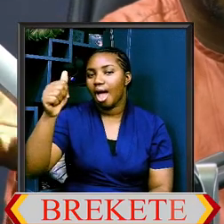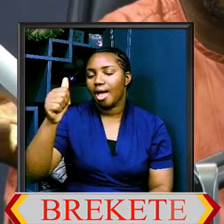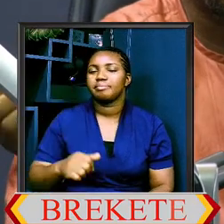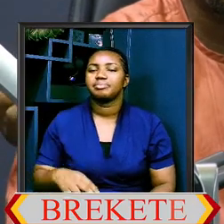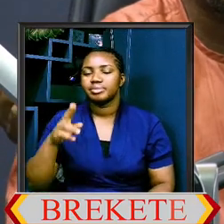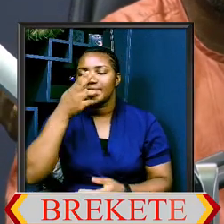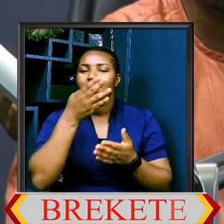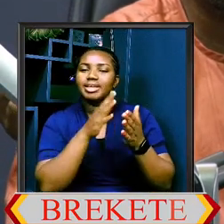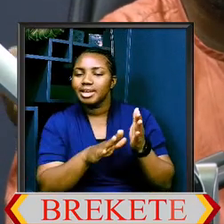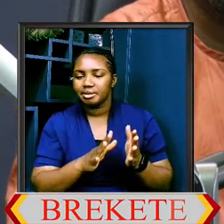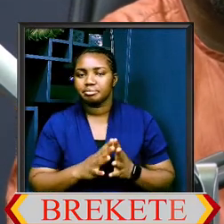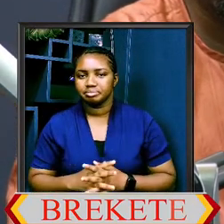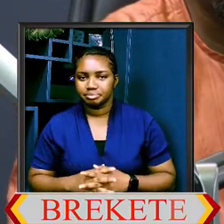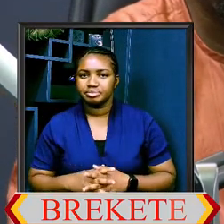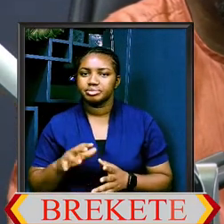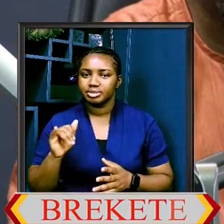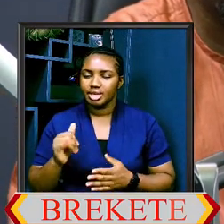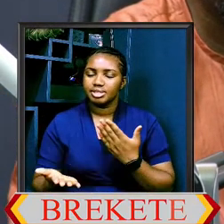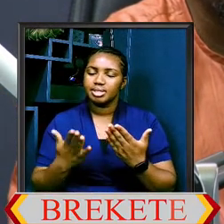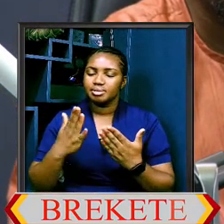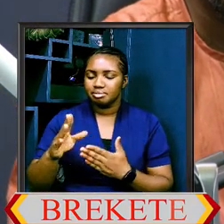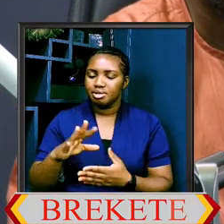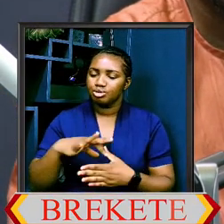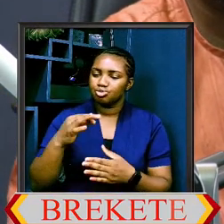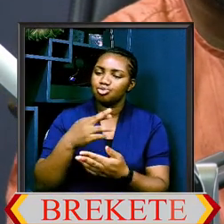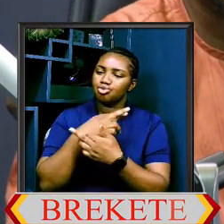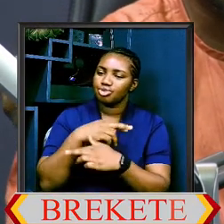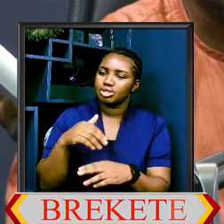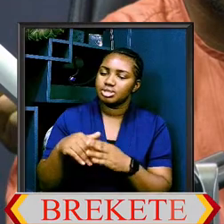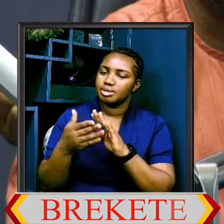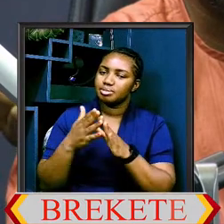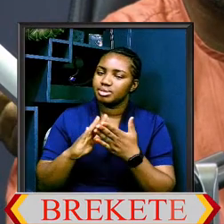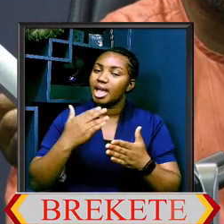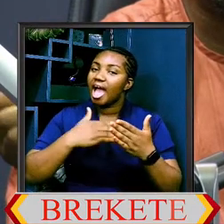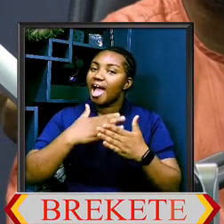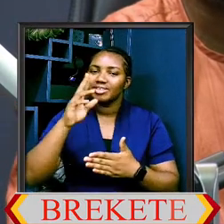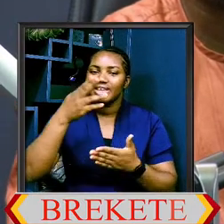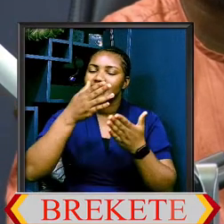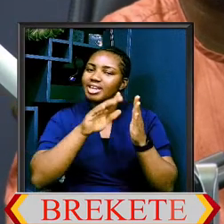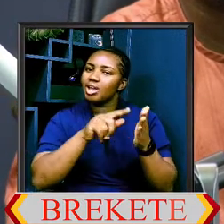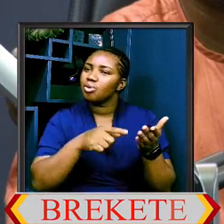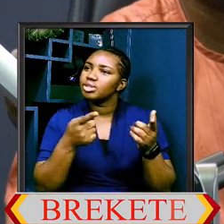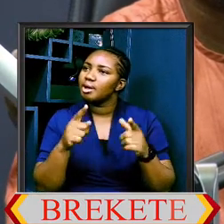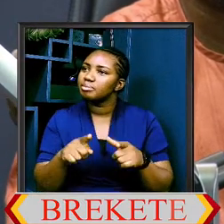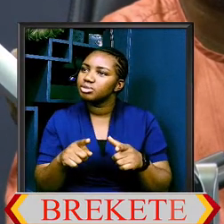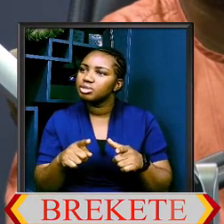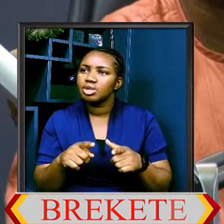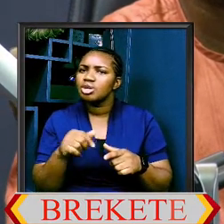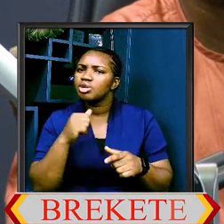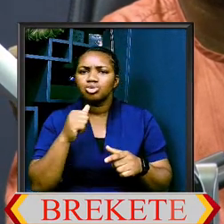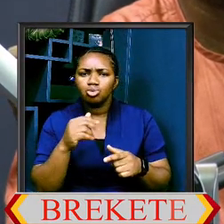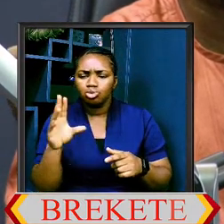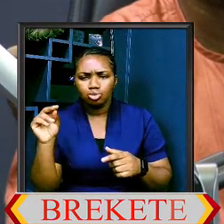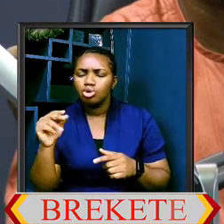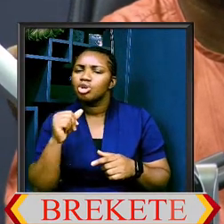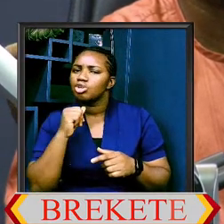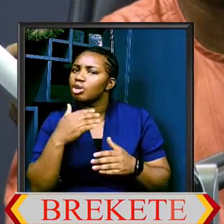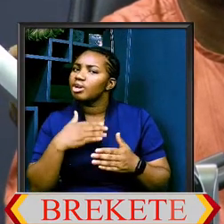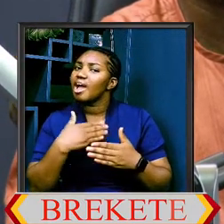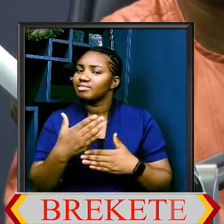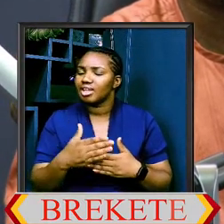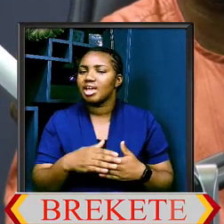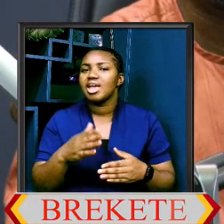He can't die. Yes, sir. May his soul rest in peace. Amen, sir. After he died, what thing happened? No, not after he died, sir. There was an election